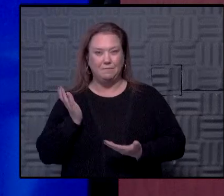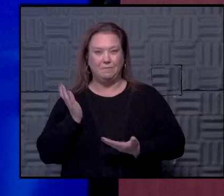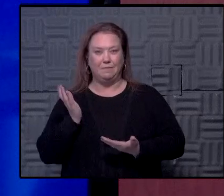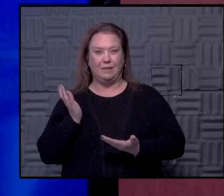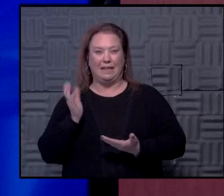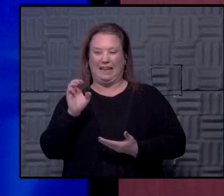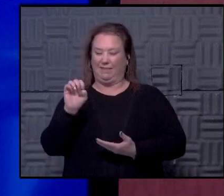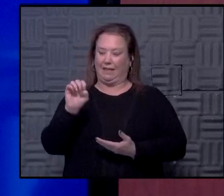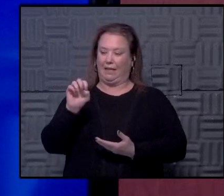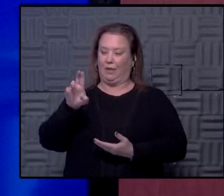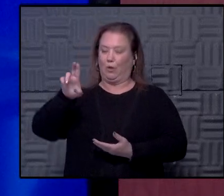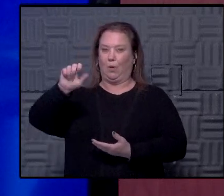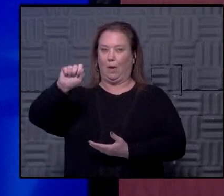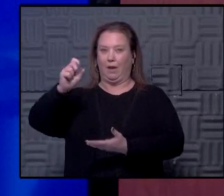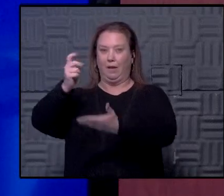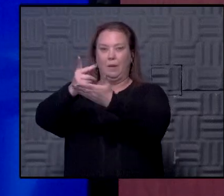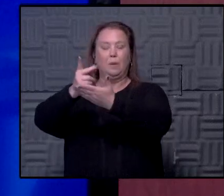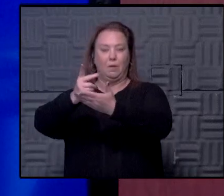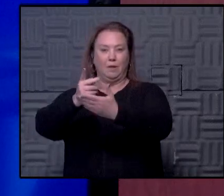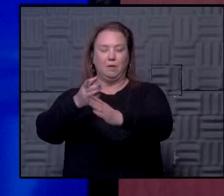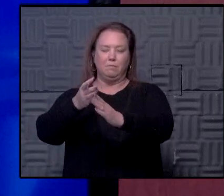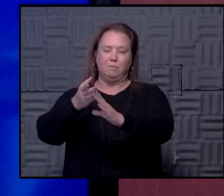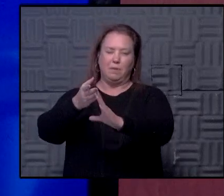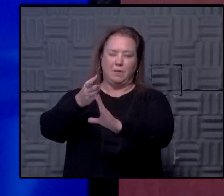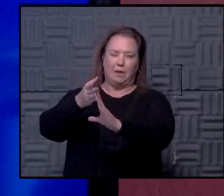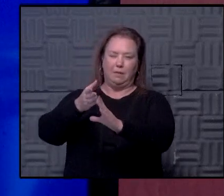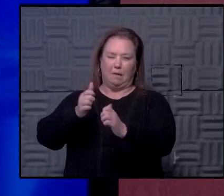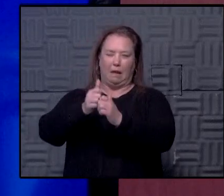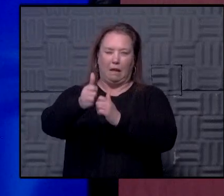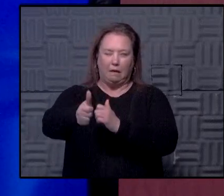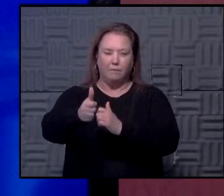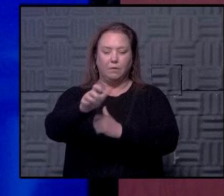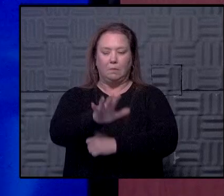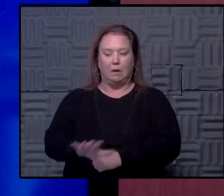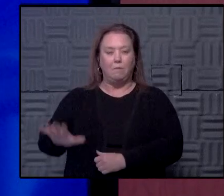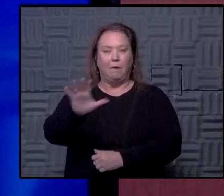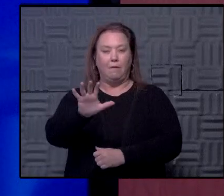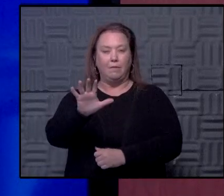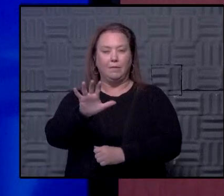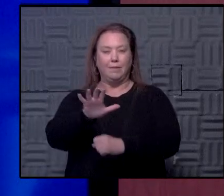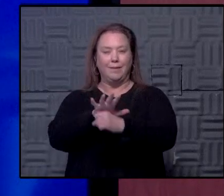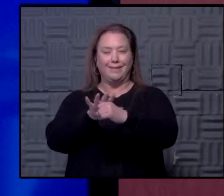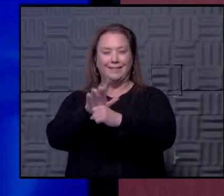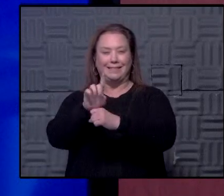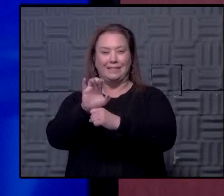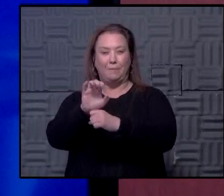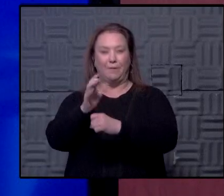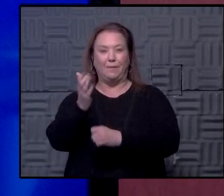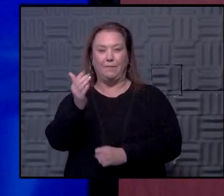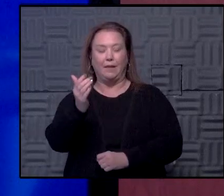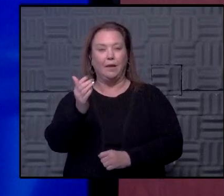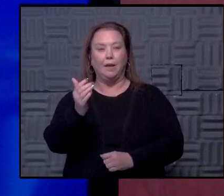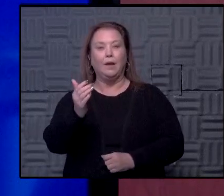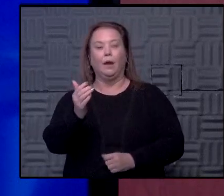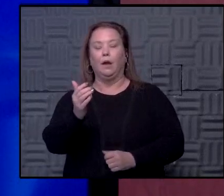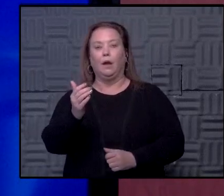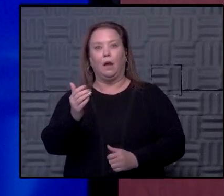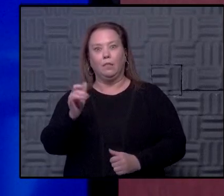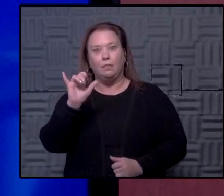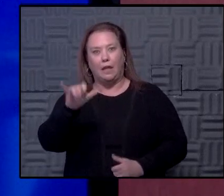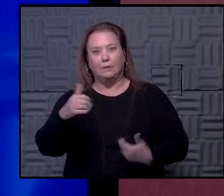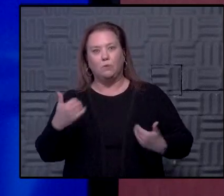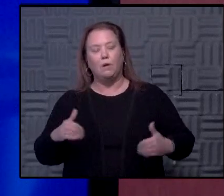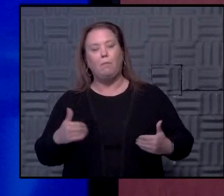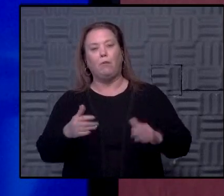get the EUA. So this are maybe a few days past that, Yeah. but right around that period. And just think, that is a remarkable statement. And the